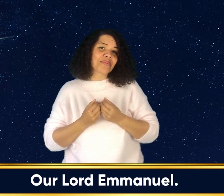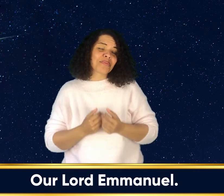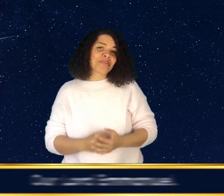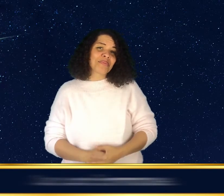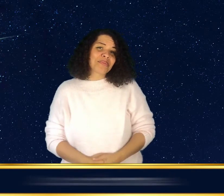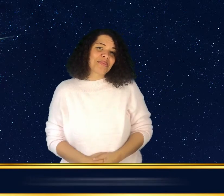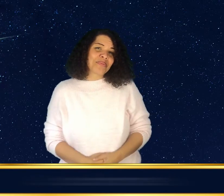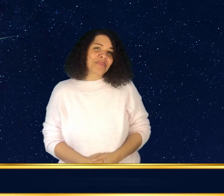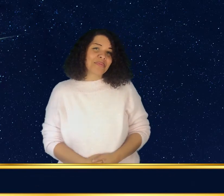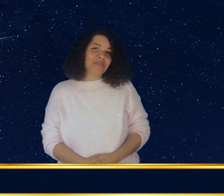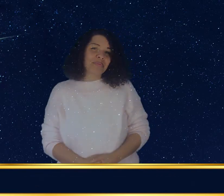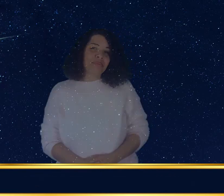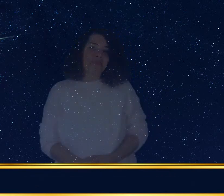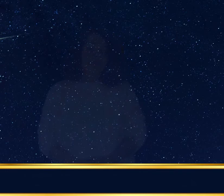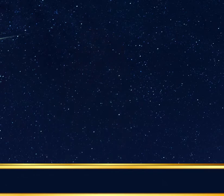Emmanuel.